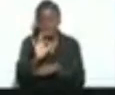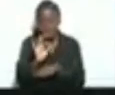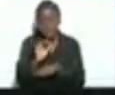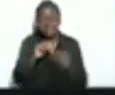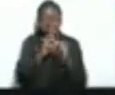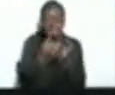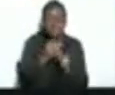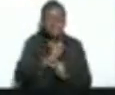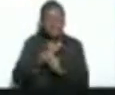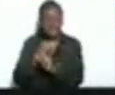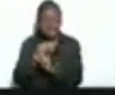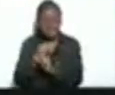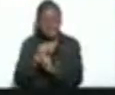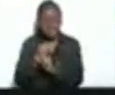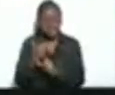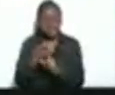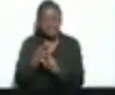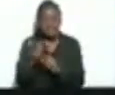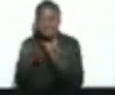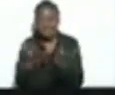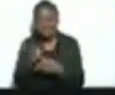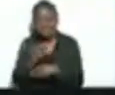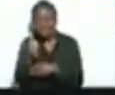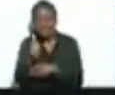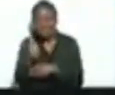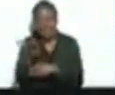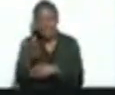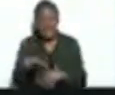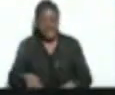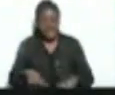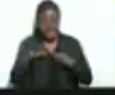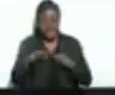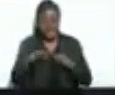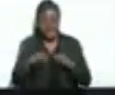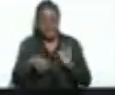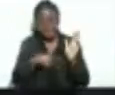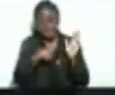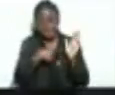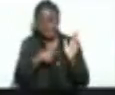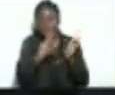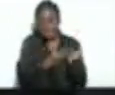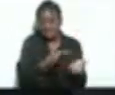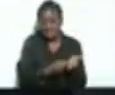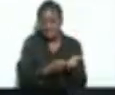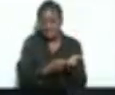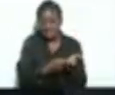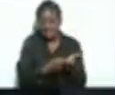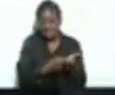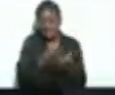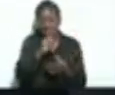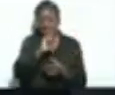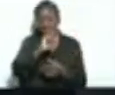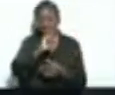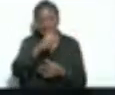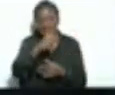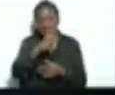others. Your lives are a testament to the scripture in Matthew chapter 23 and